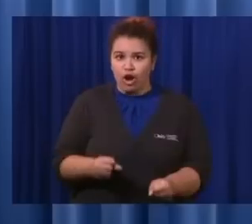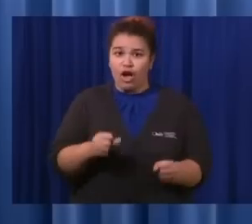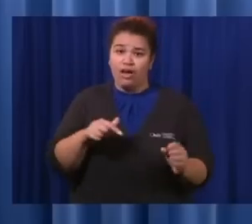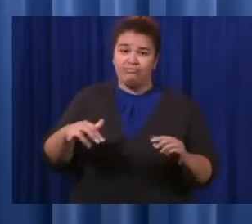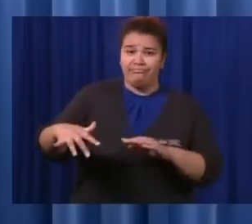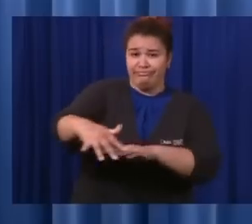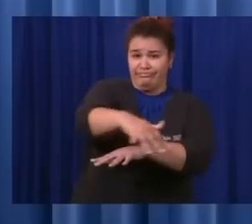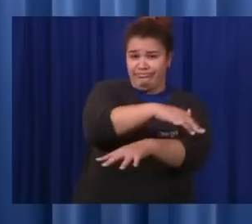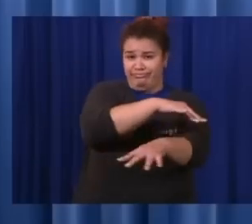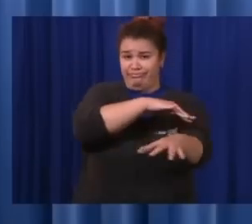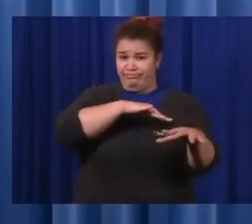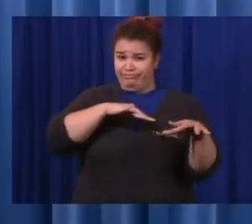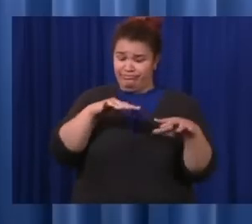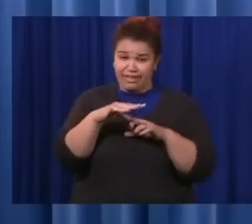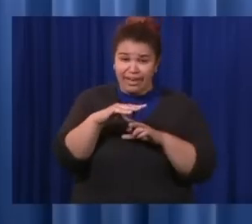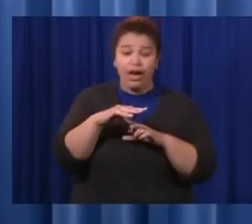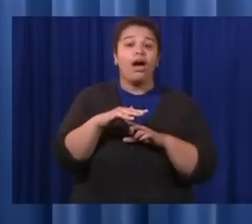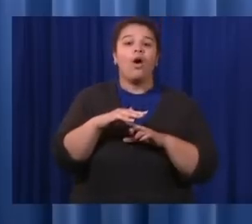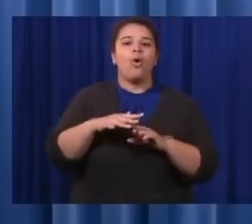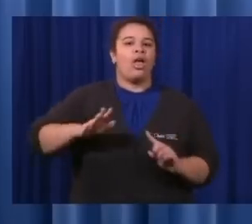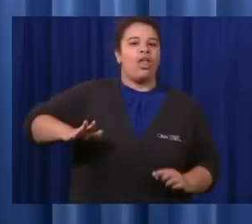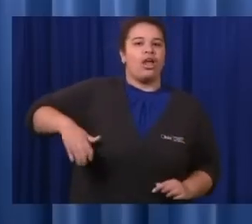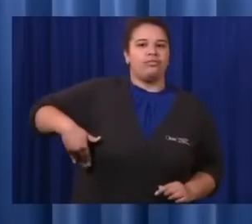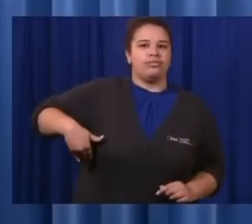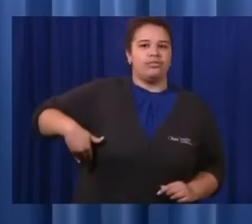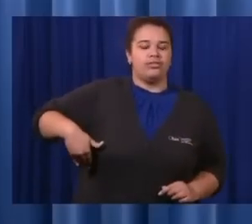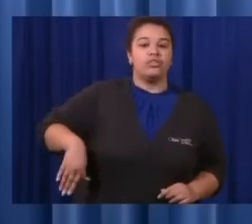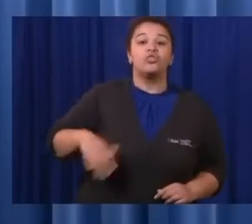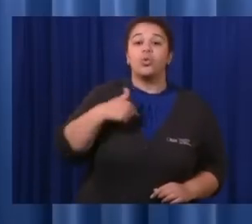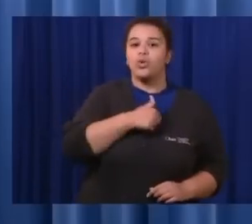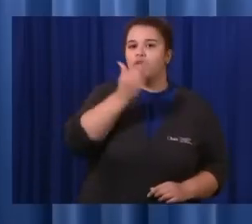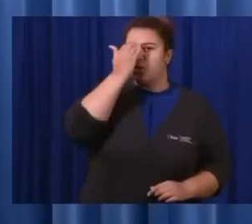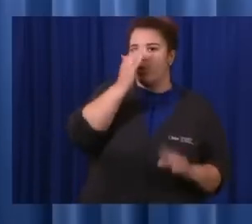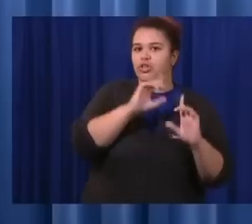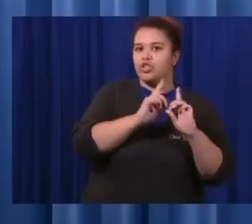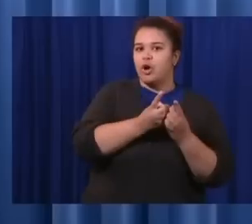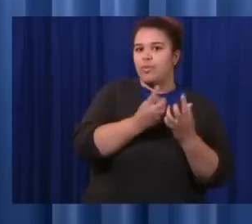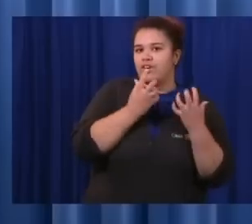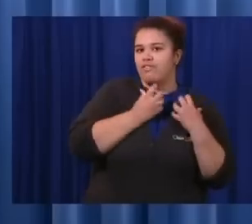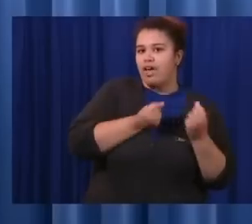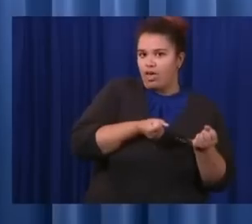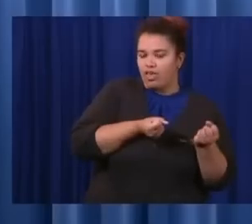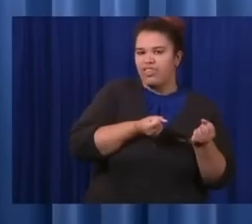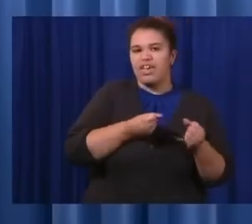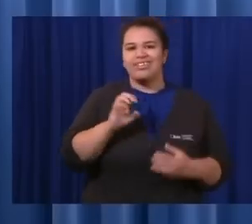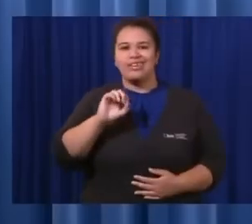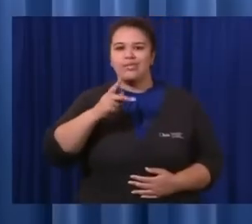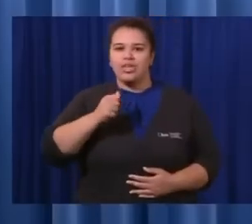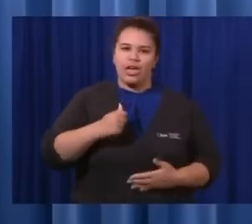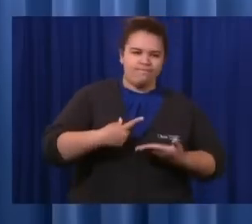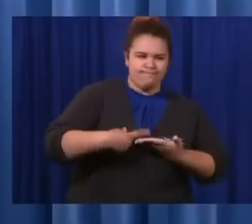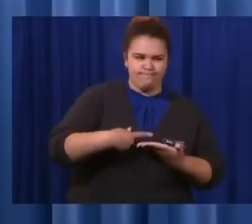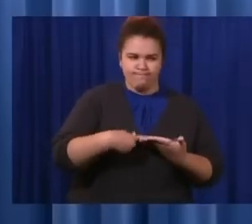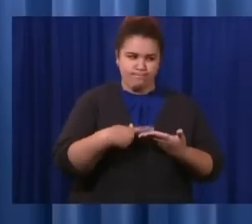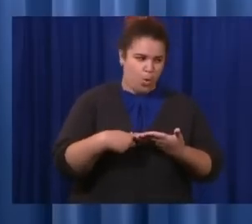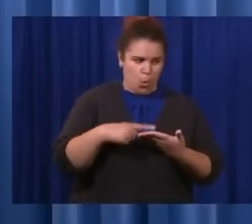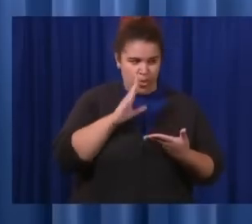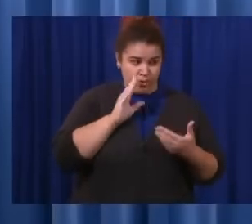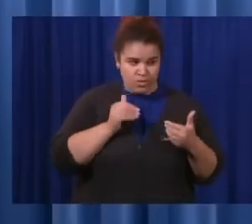the Department of Health has been talking to EPA about doing this testing, so we're just wondering where it stands.